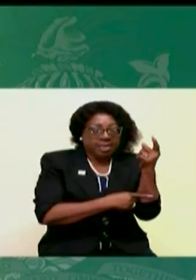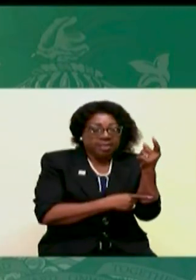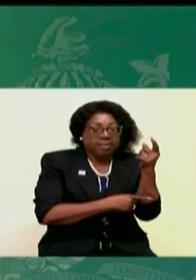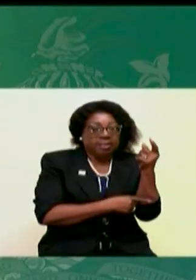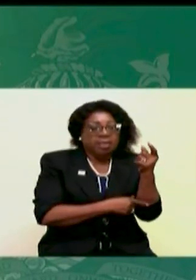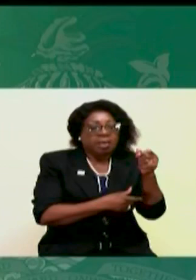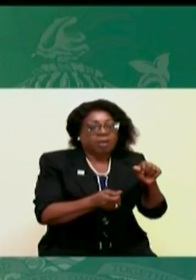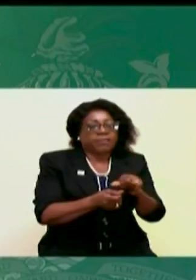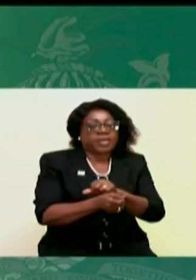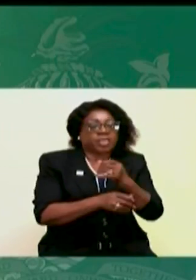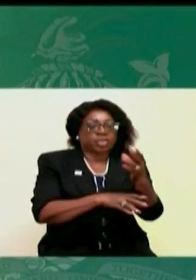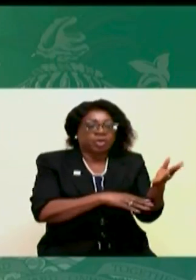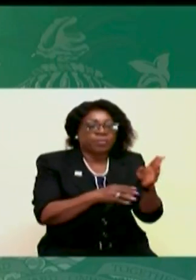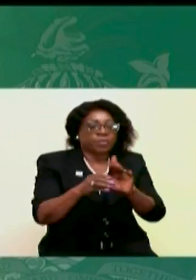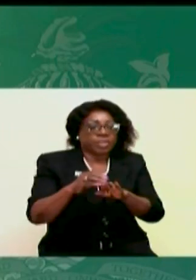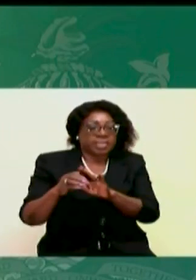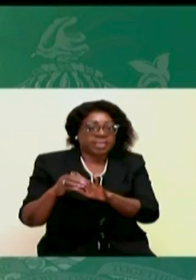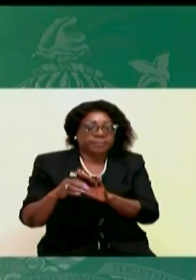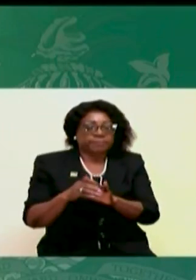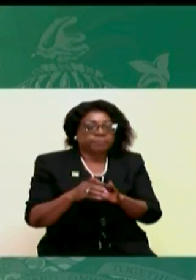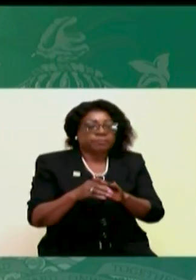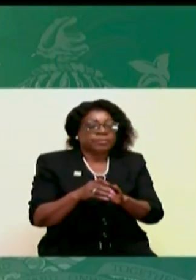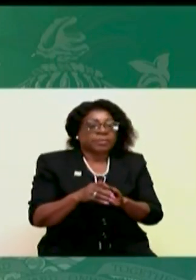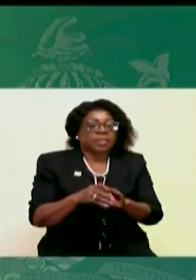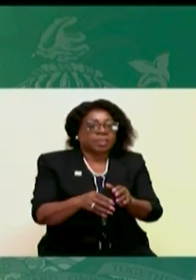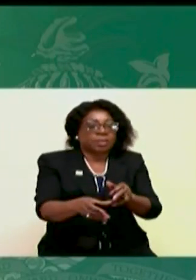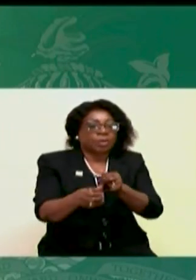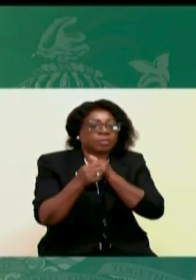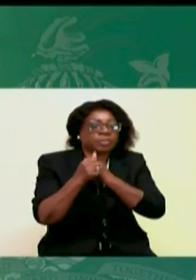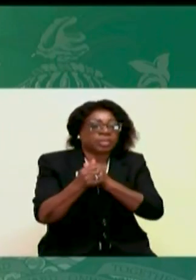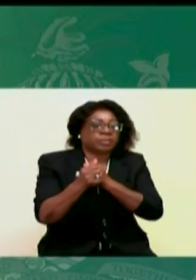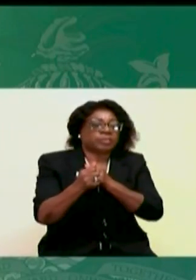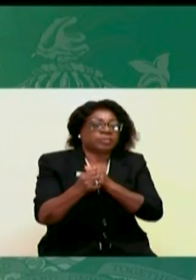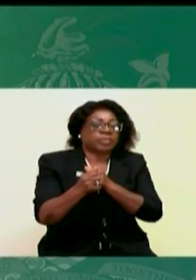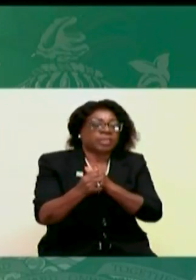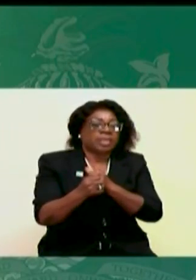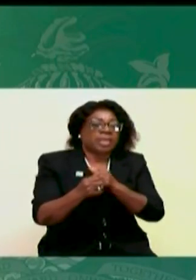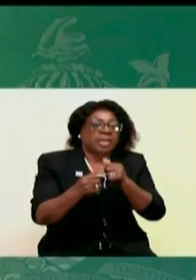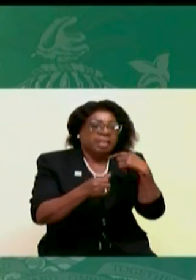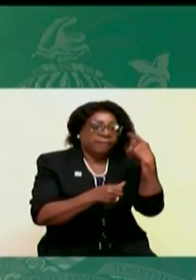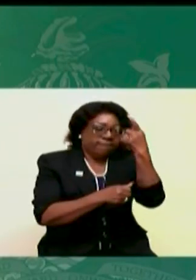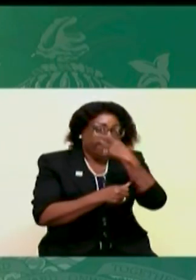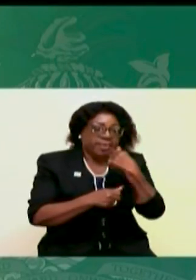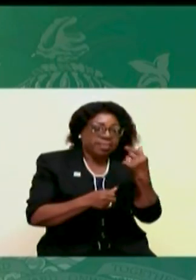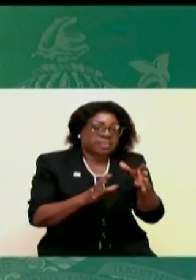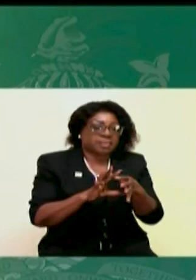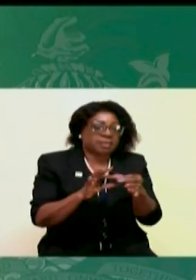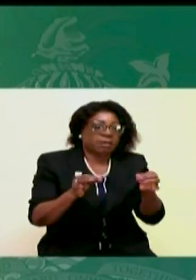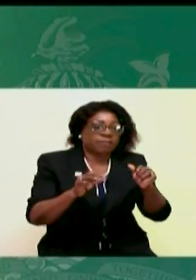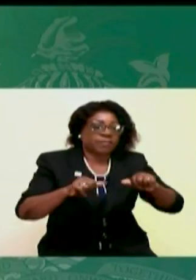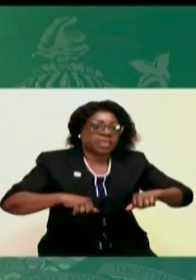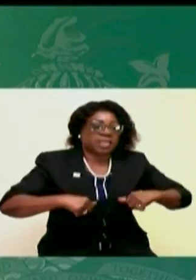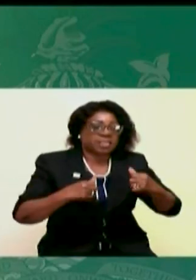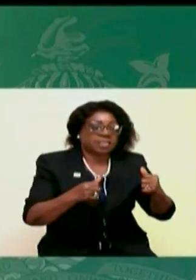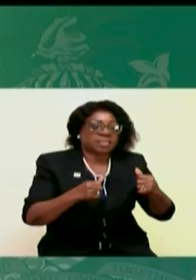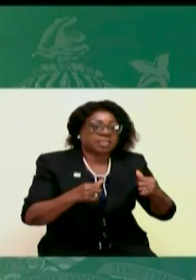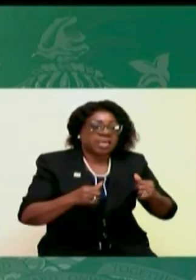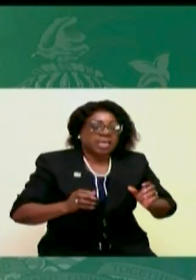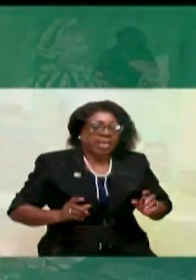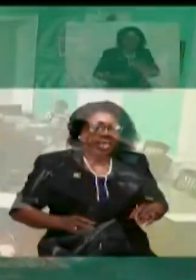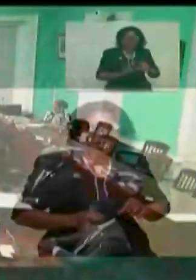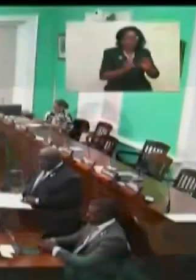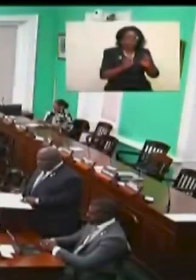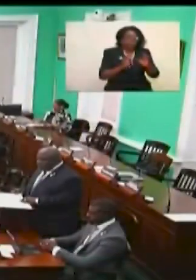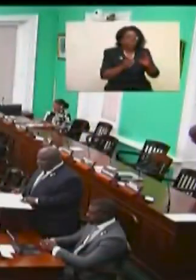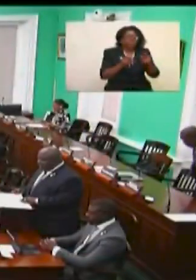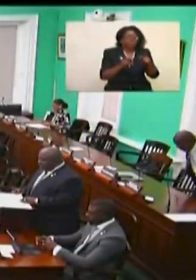of each community. Your resilience and strength in the face of setbacks inspire me to work